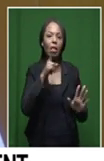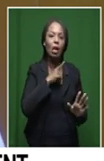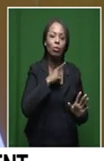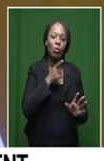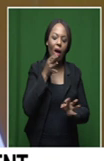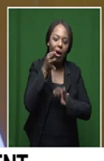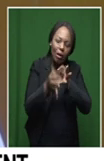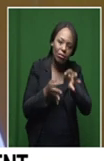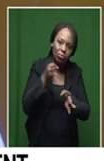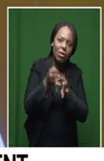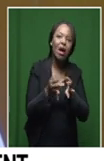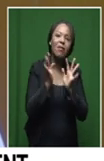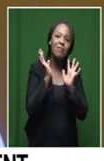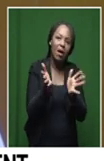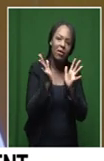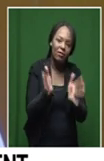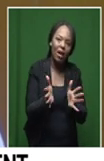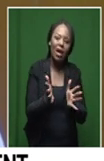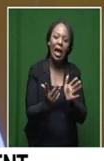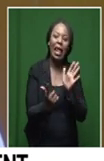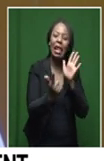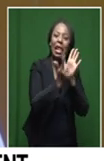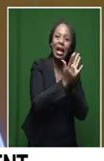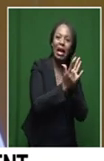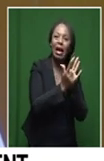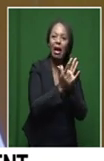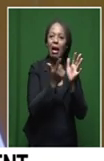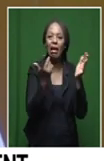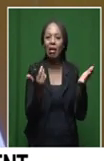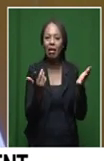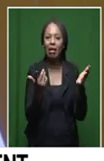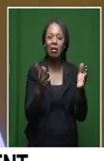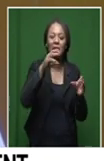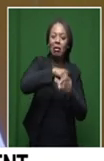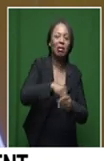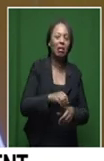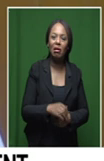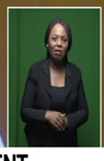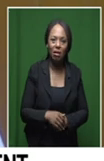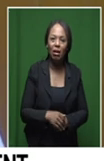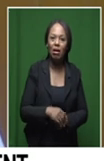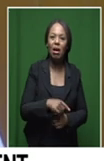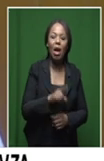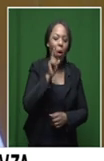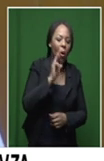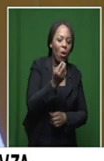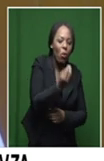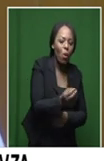indicated that there is no legal reason to not vaccinate a child 12 years and older